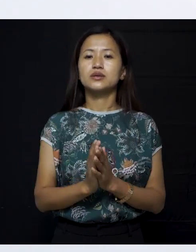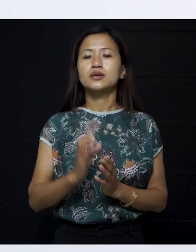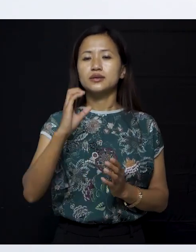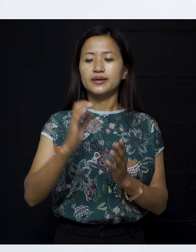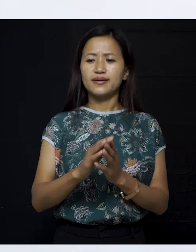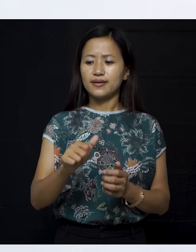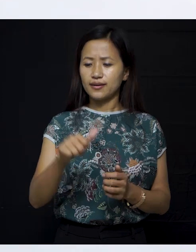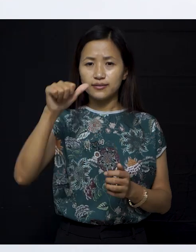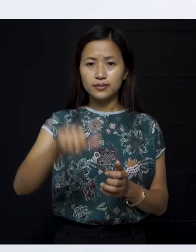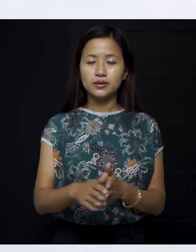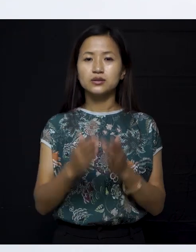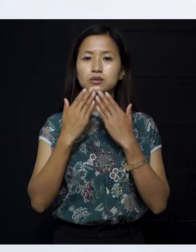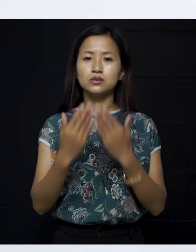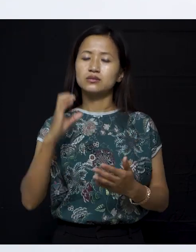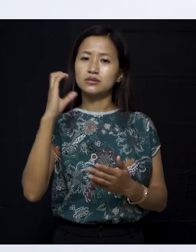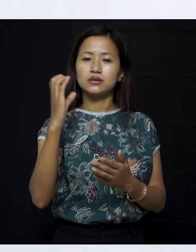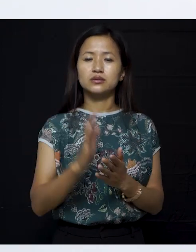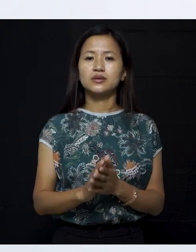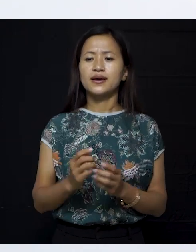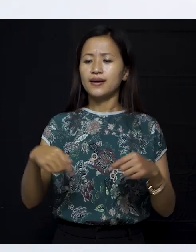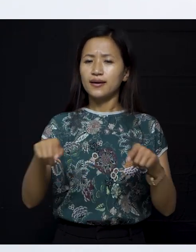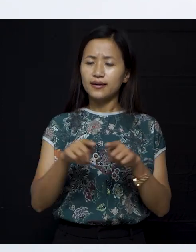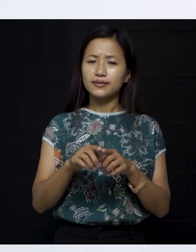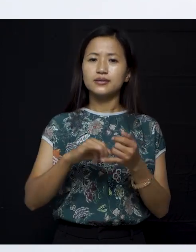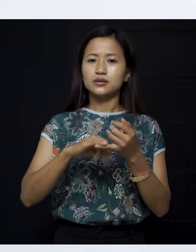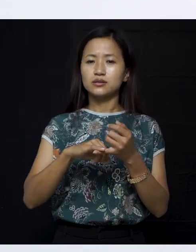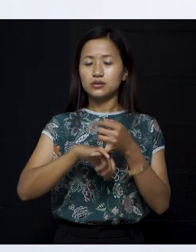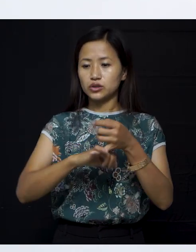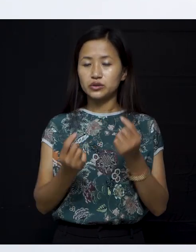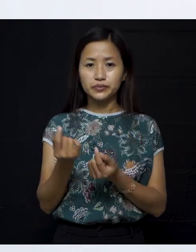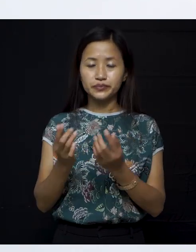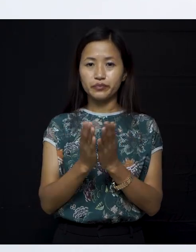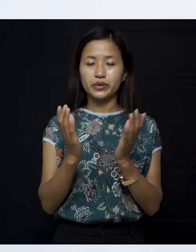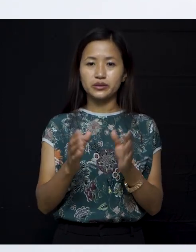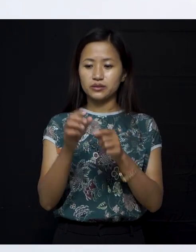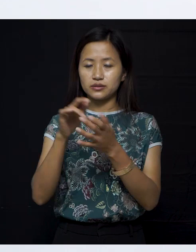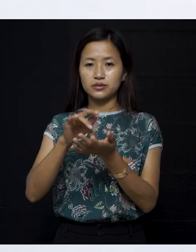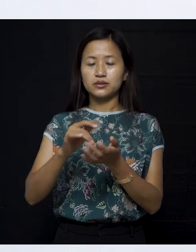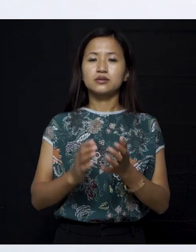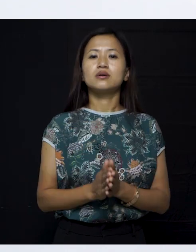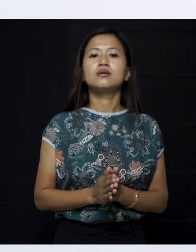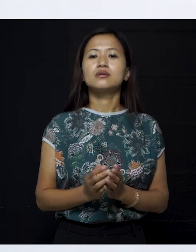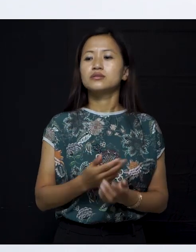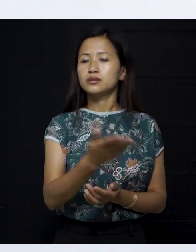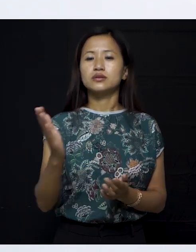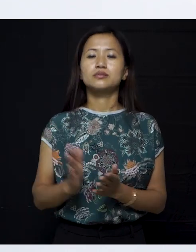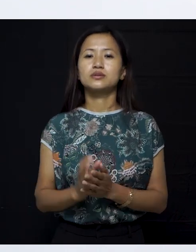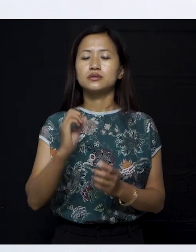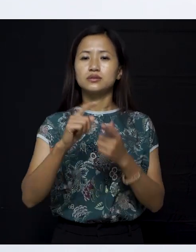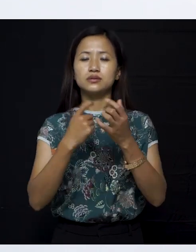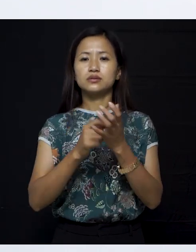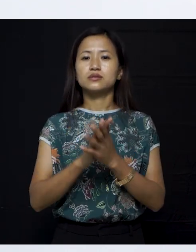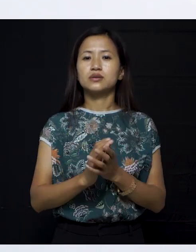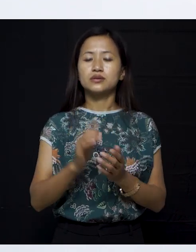any schools or colleges or any institutions, and they can also visit the public places. In fact, there has been certain seats